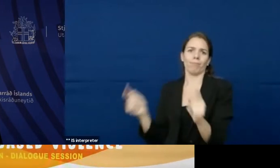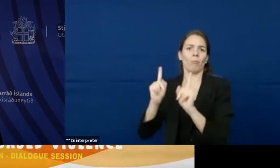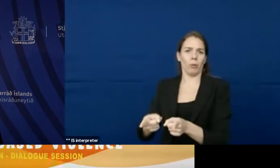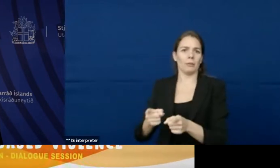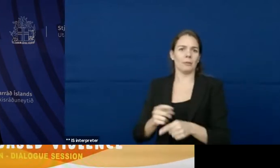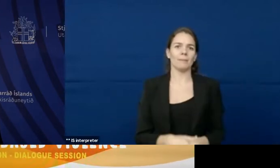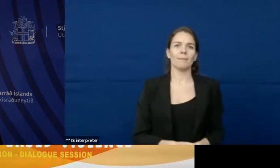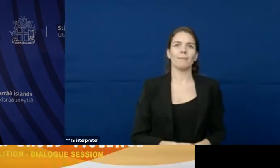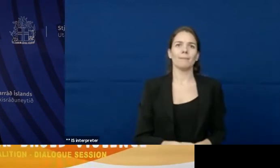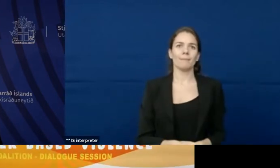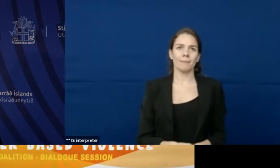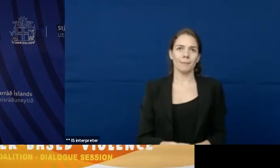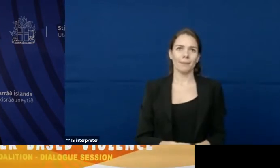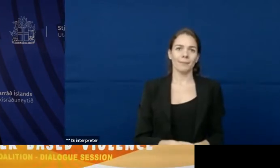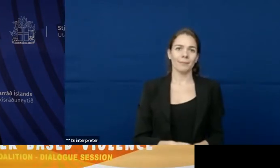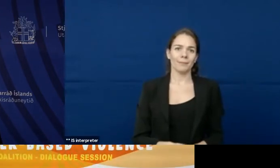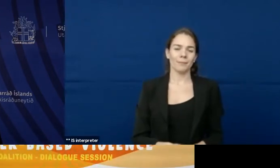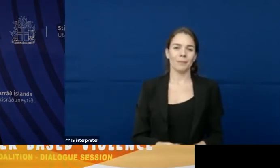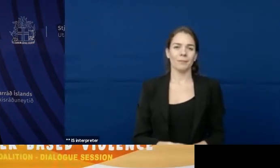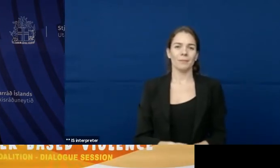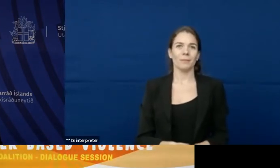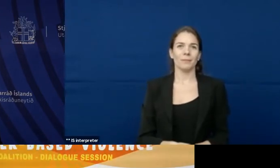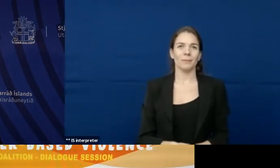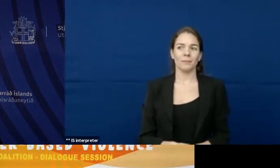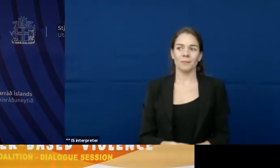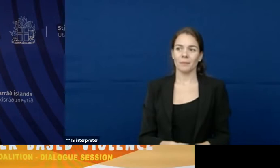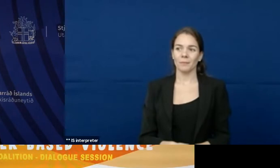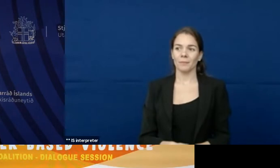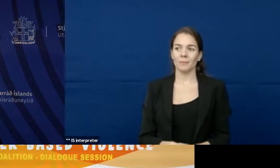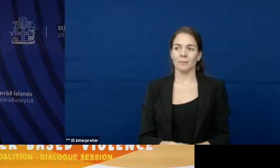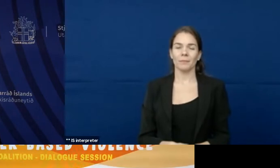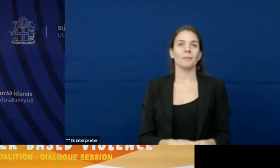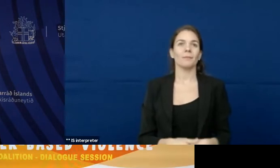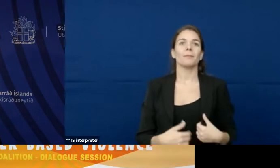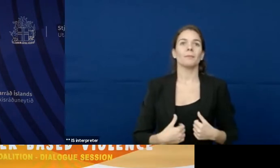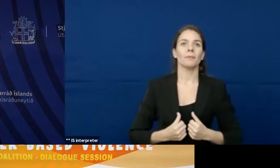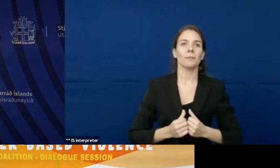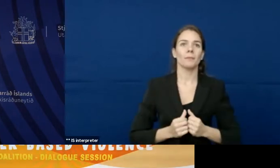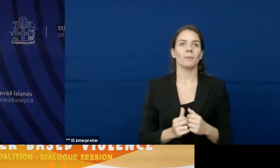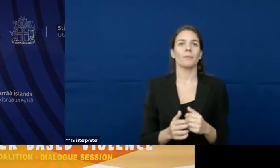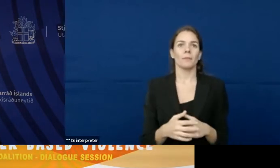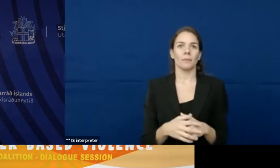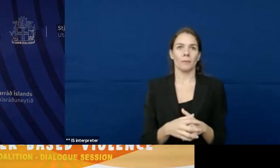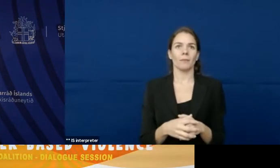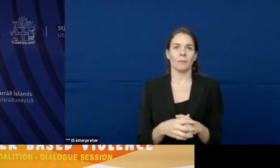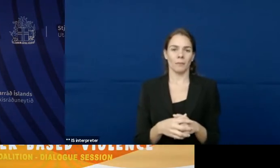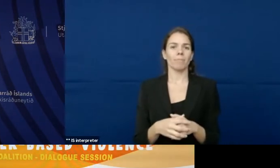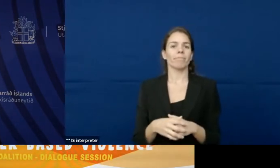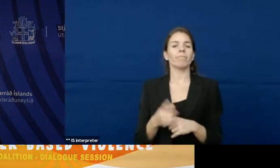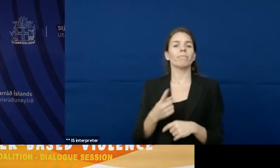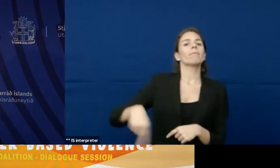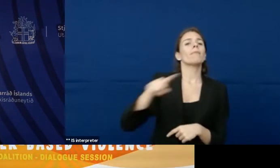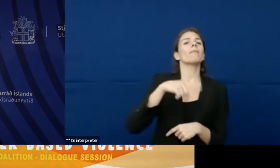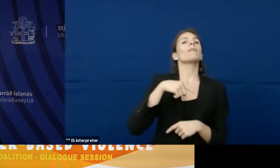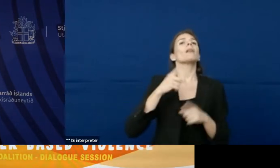all forms of violence against all women and girls in public and private spheres. Not only is this